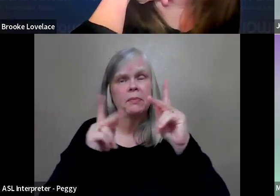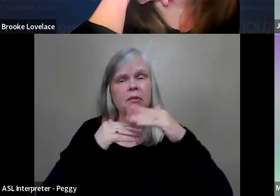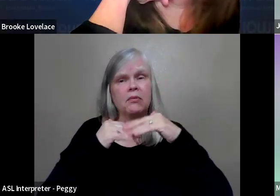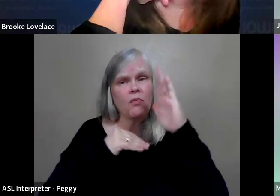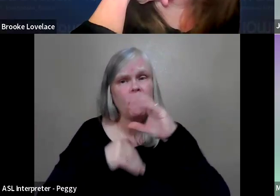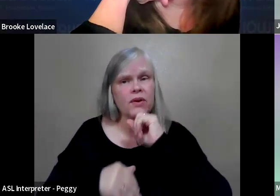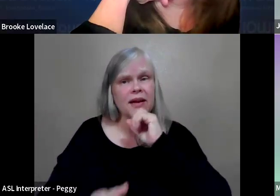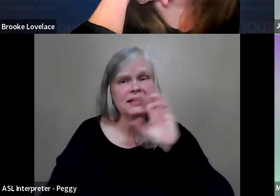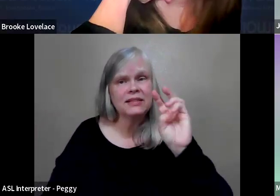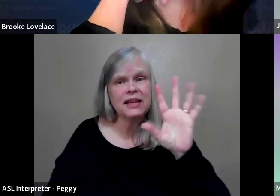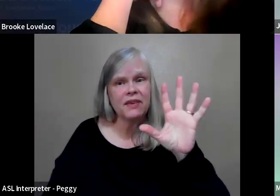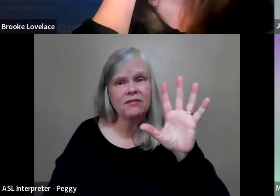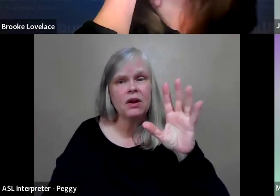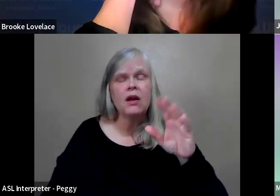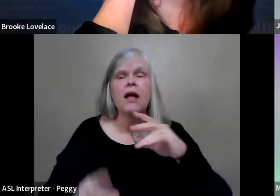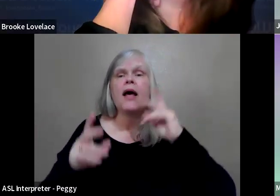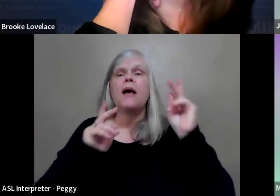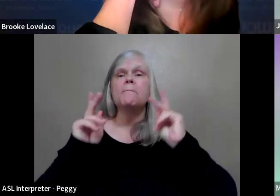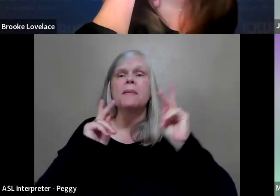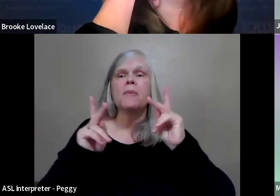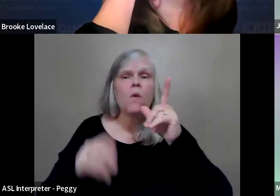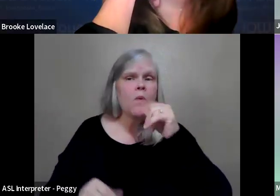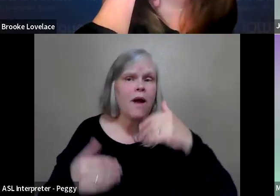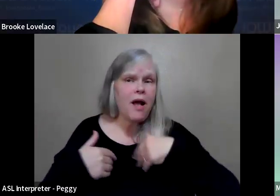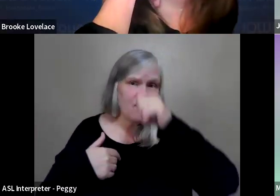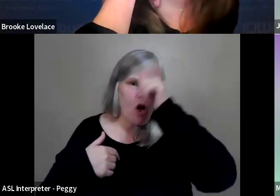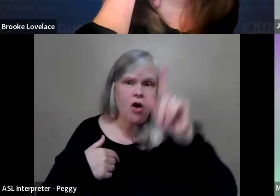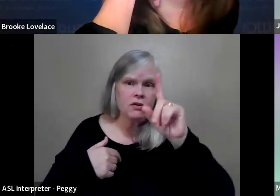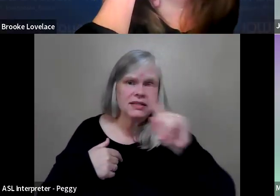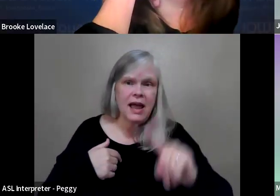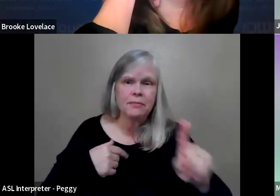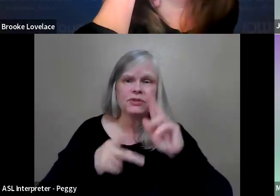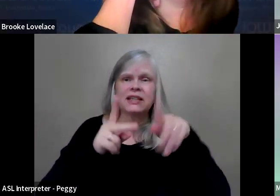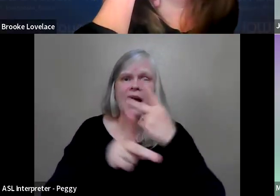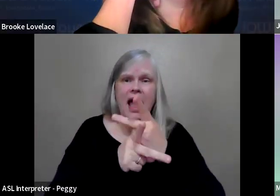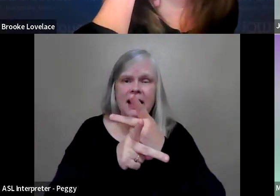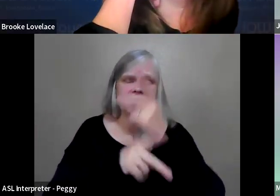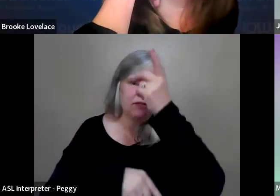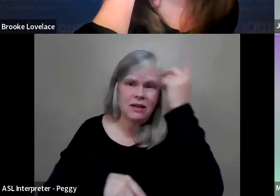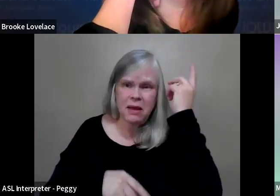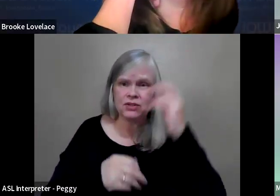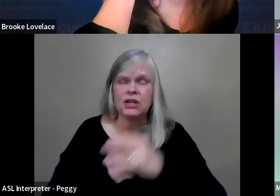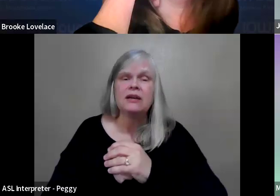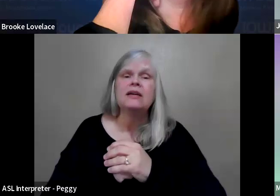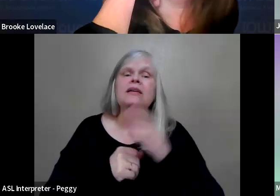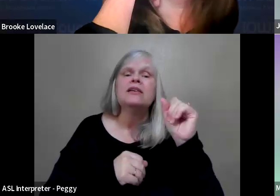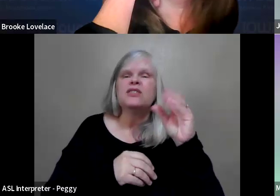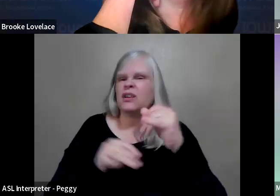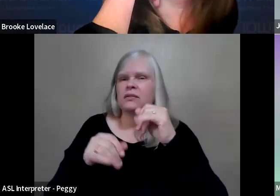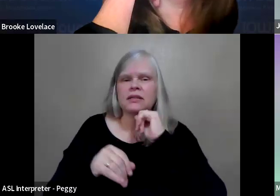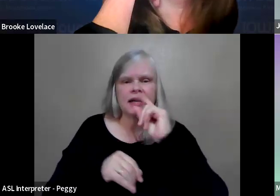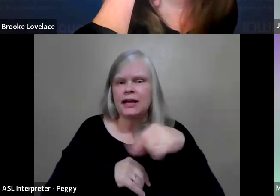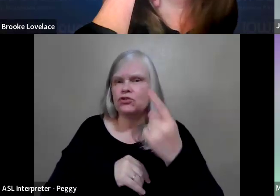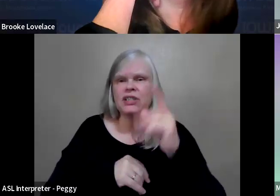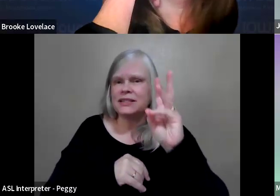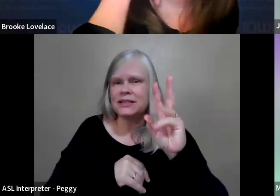65 and those living with Alzheimer's type dementia. So there are likely many more individuals than just